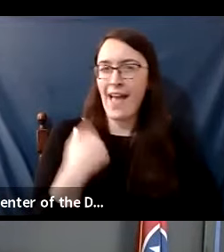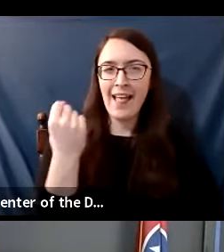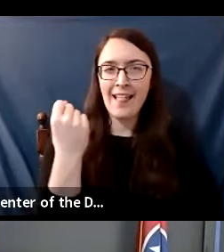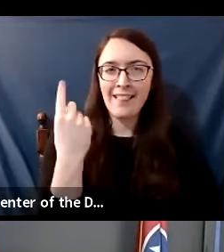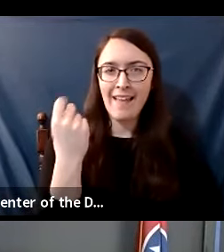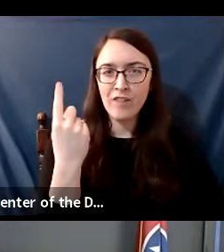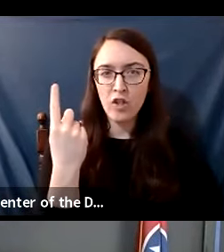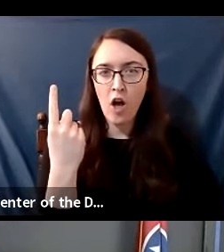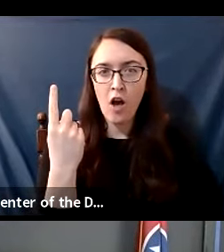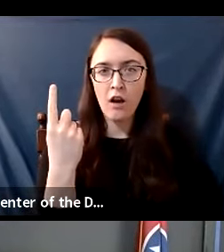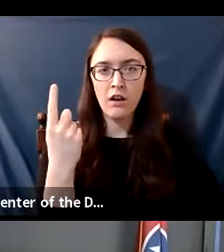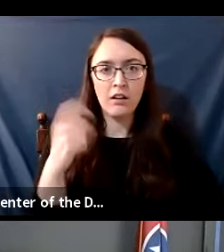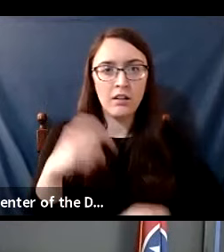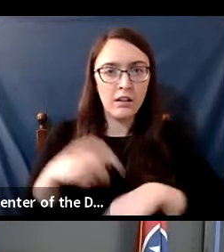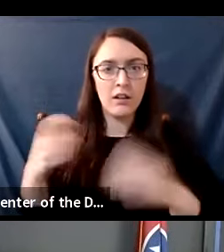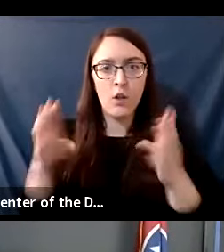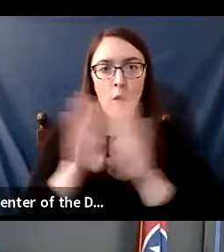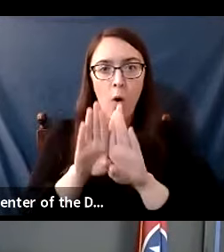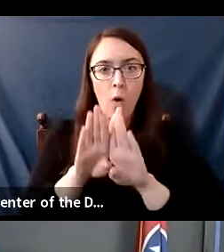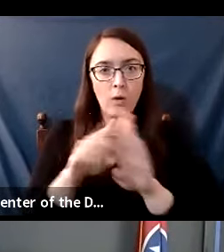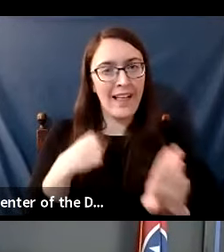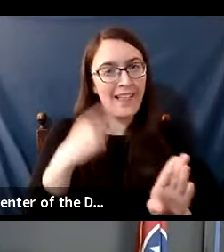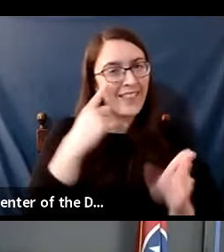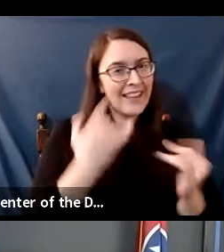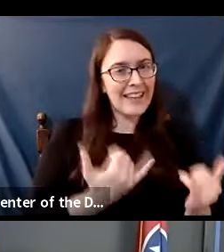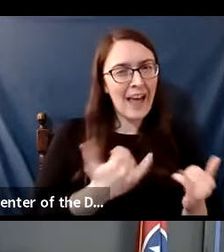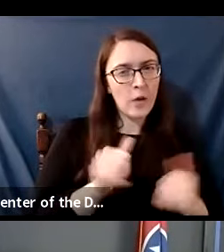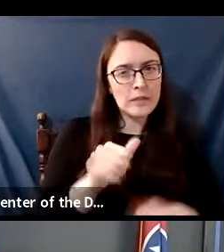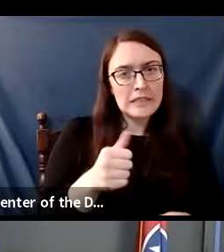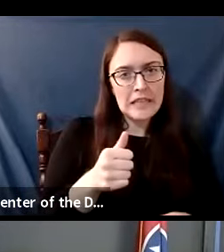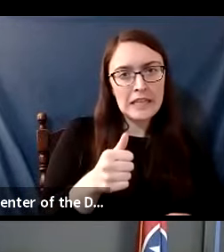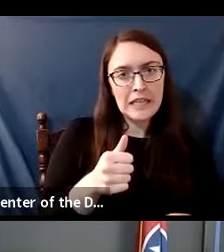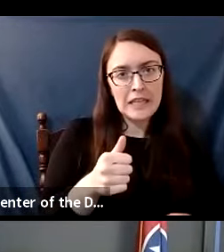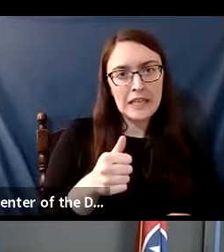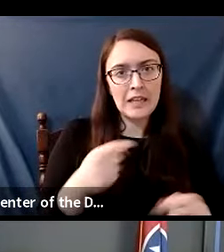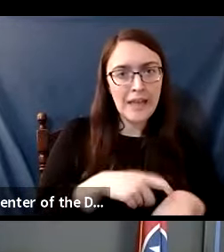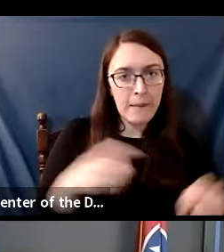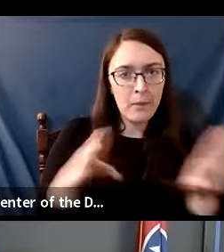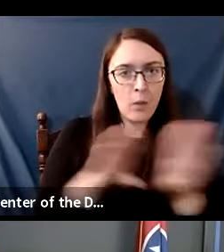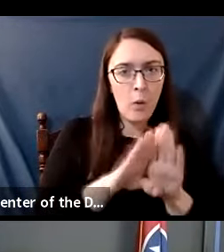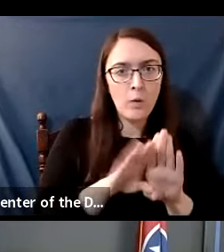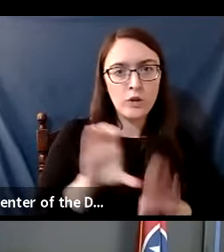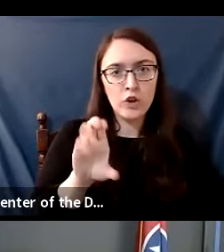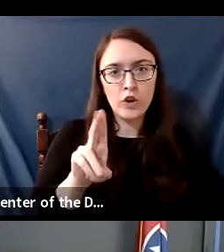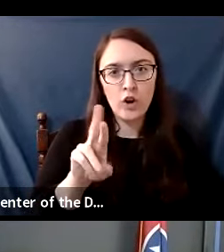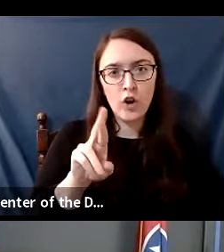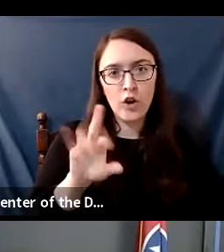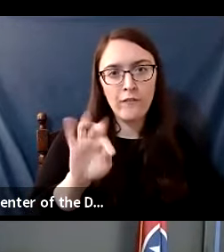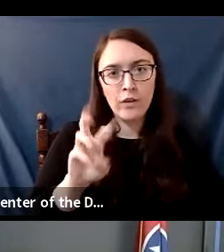10 right now. Just up for discussion.